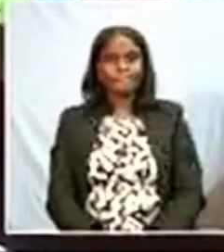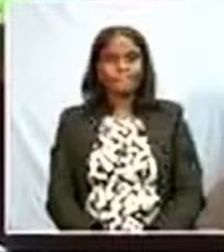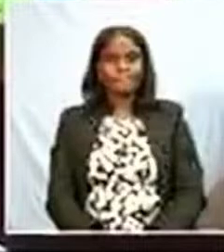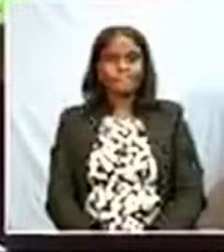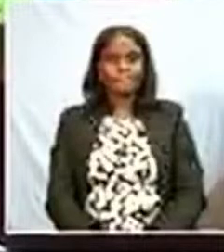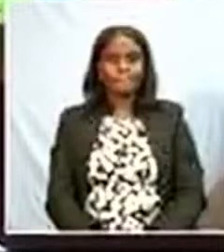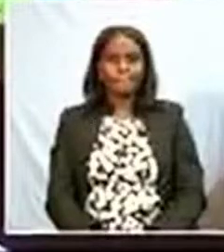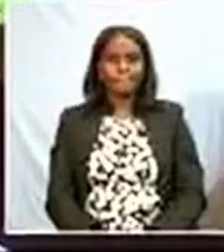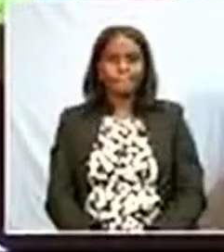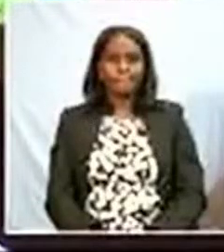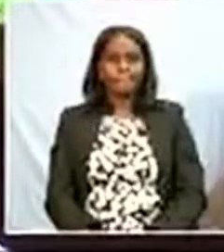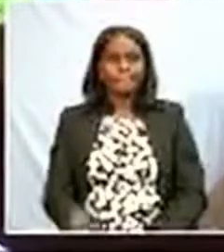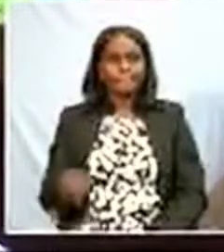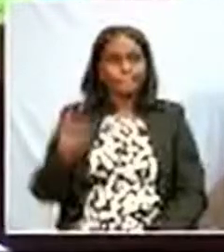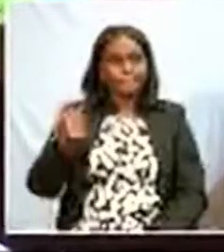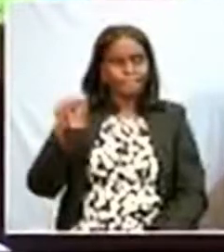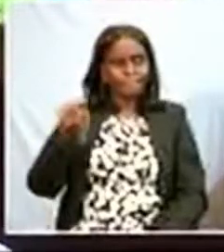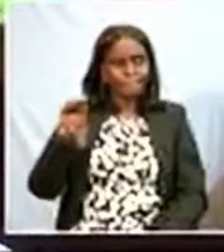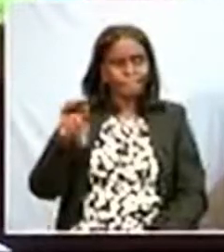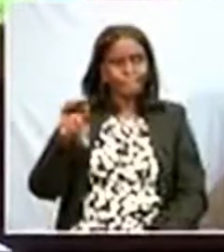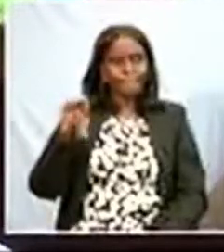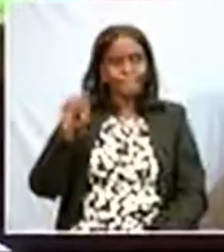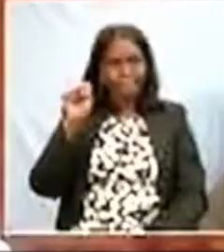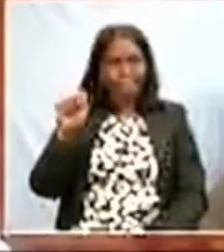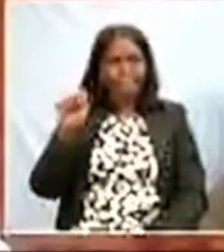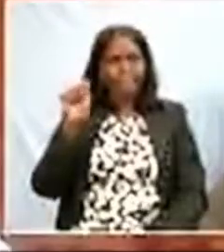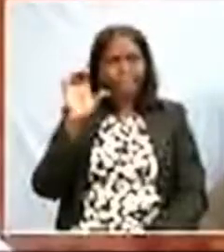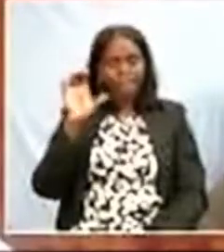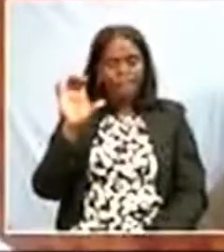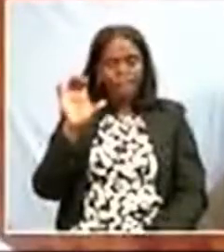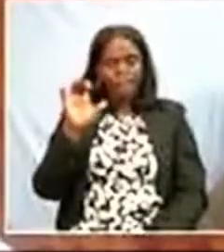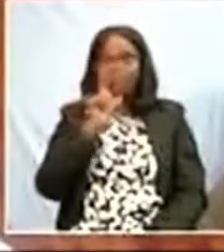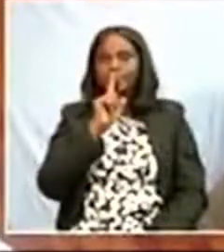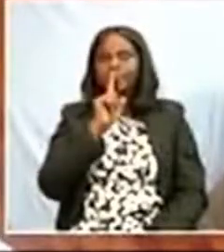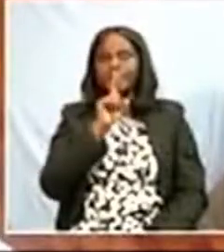Honorable member. Or the town clerk general.